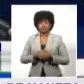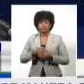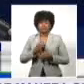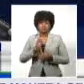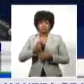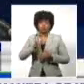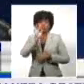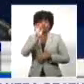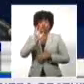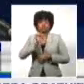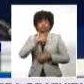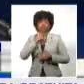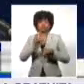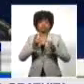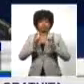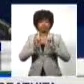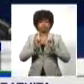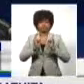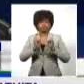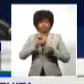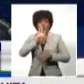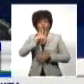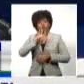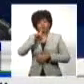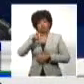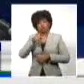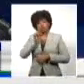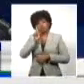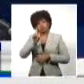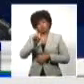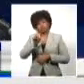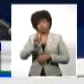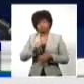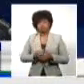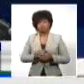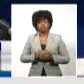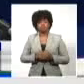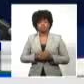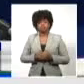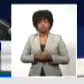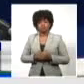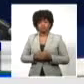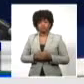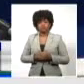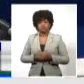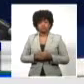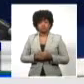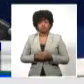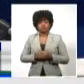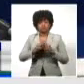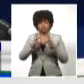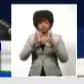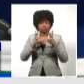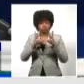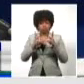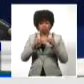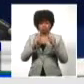are talking about that 90.7% of confirmed cases in